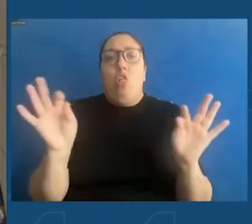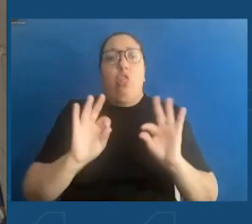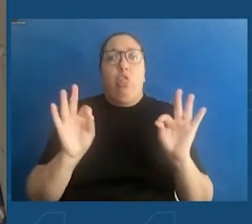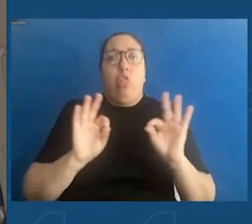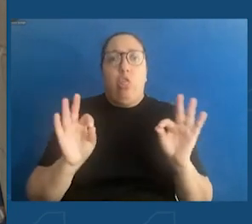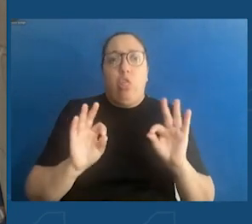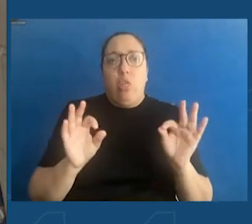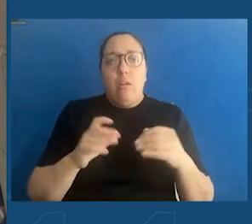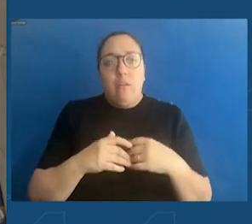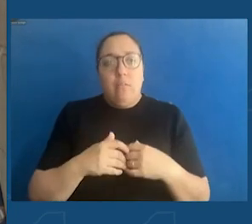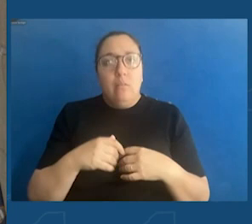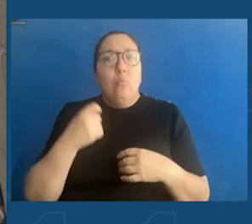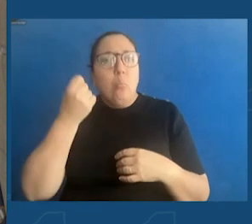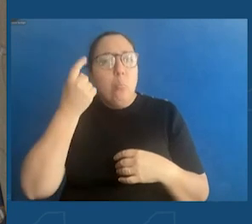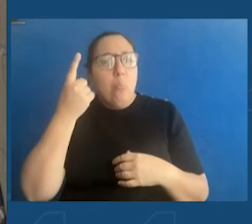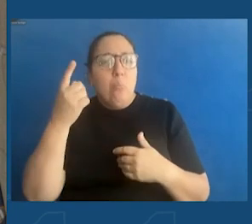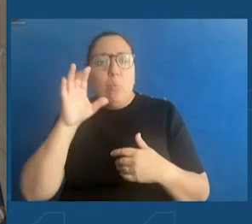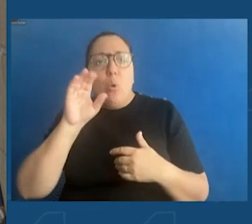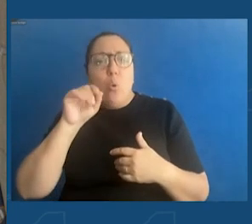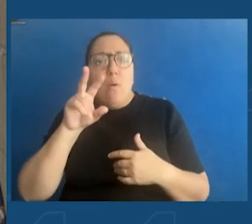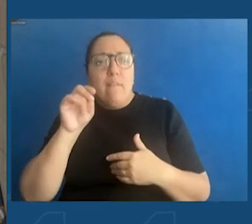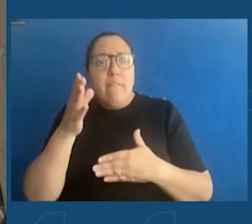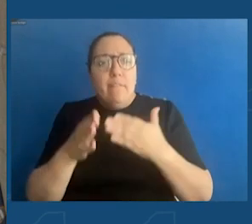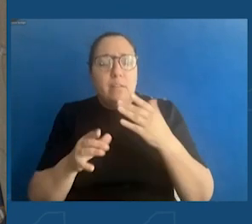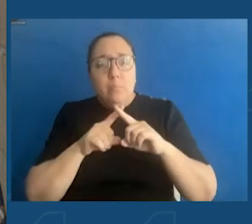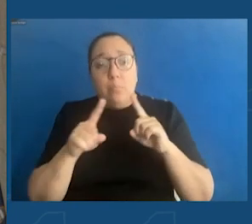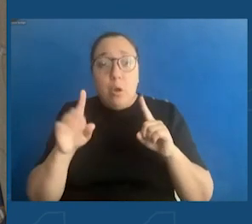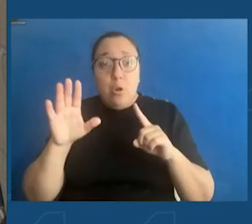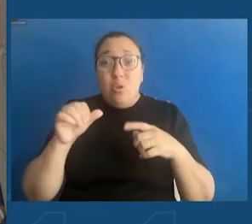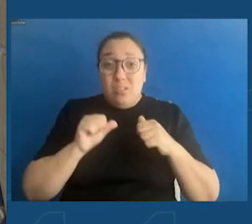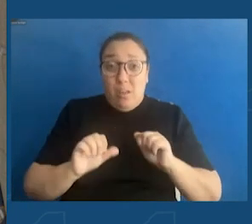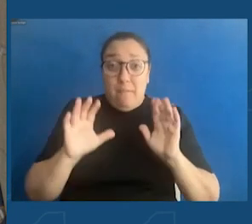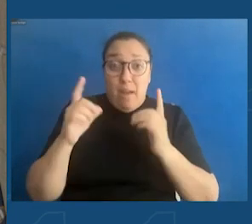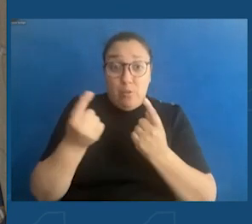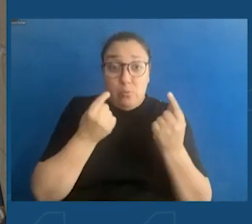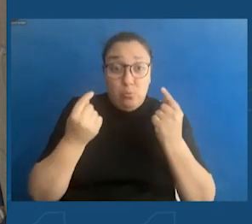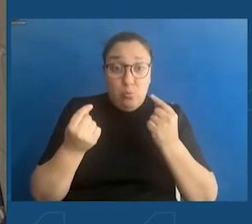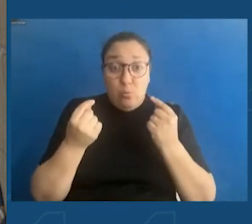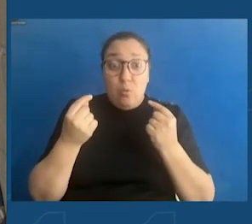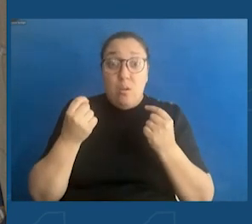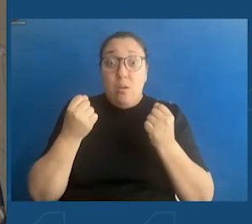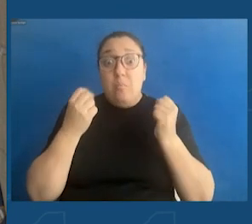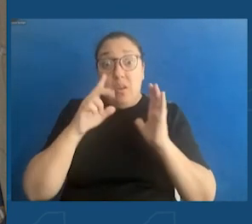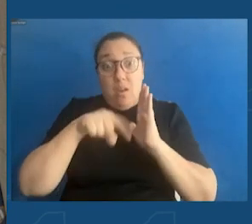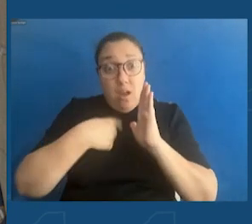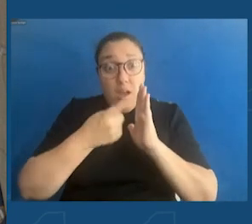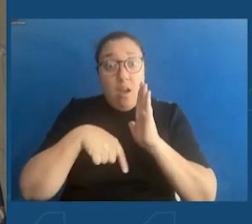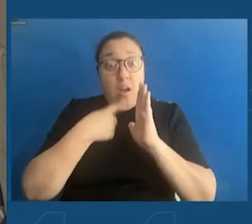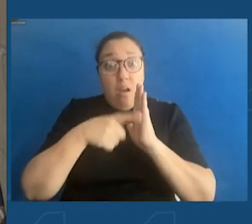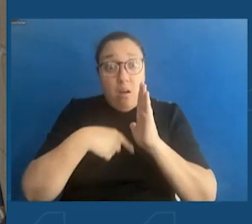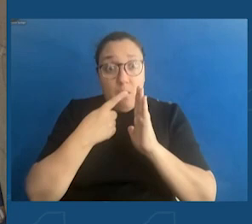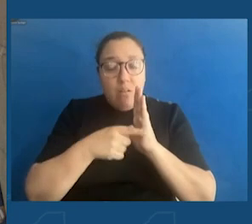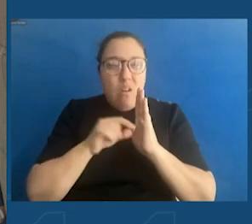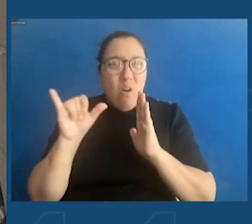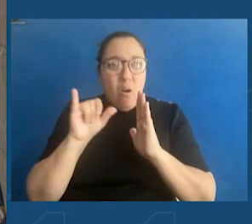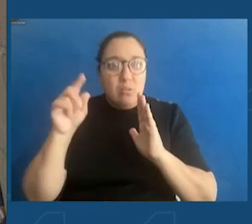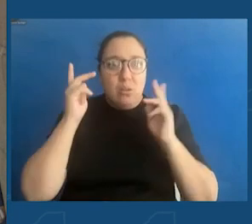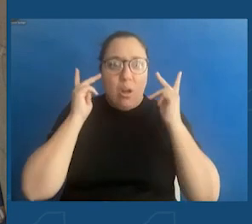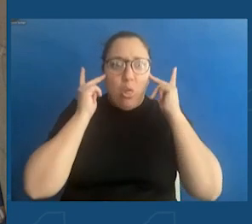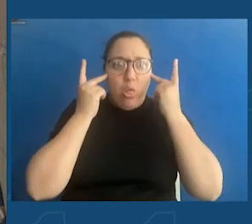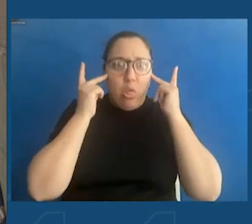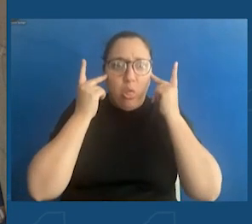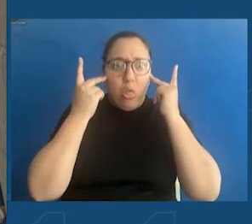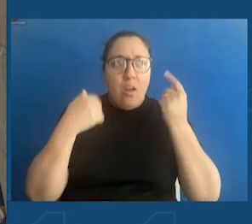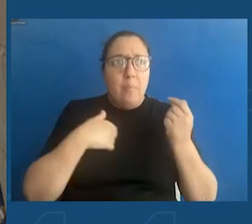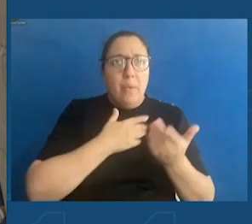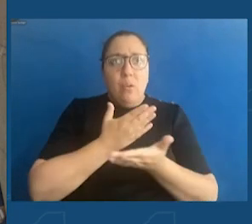officially over. And the sacrifices that were made, the long, long hours, the fear of bringing home a deadly illness to